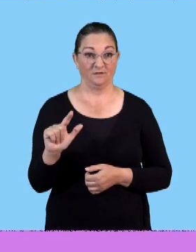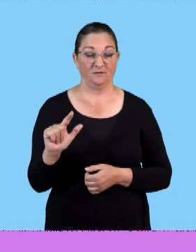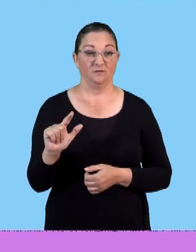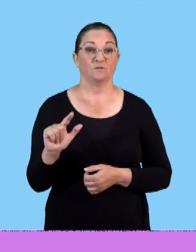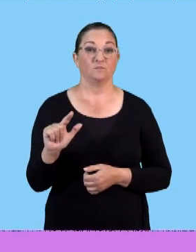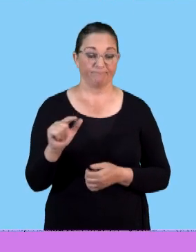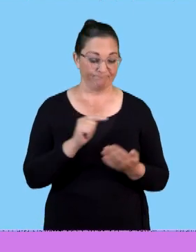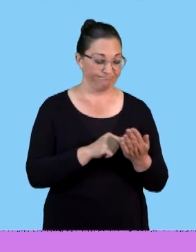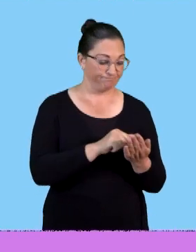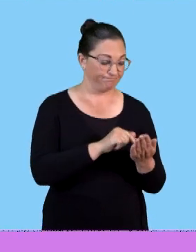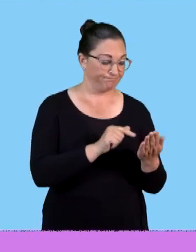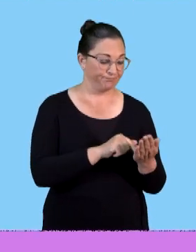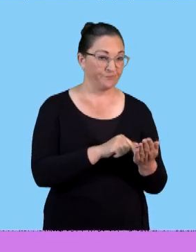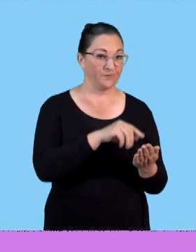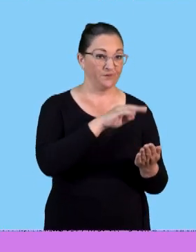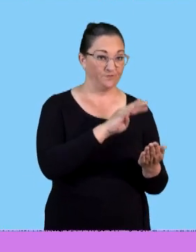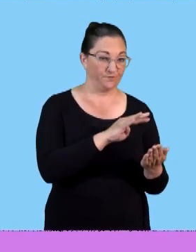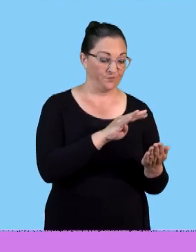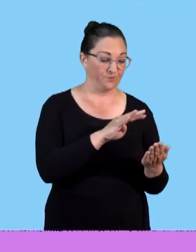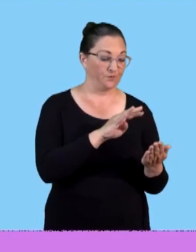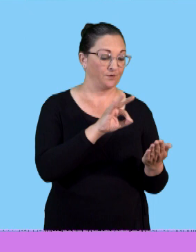0,0997 rands. So let's quickly do that.